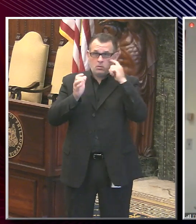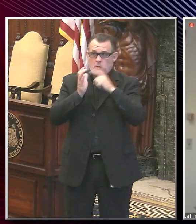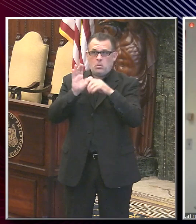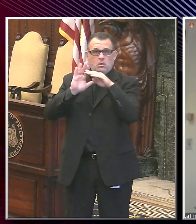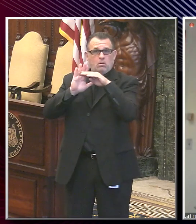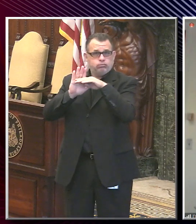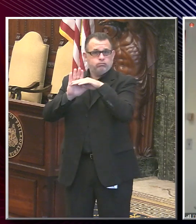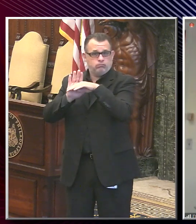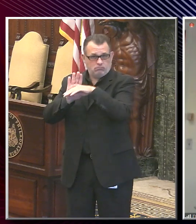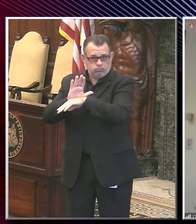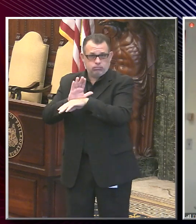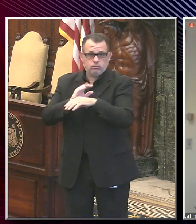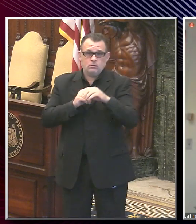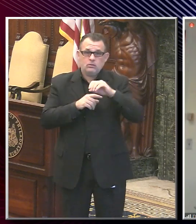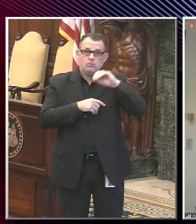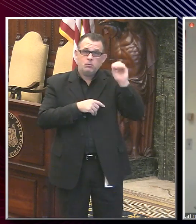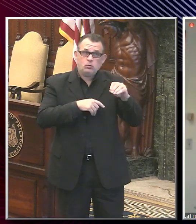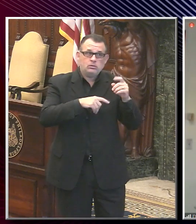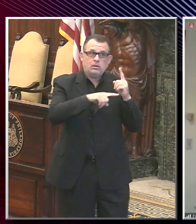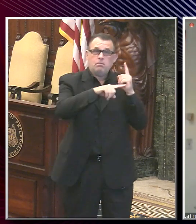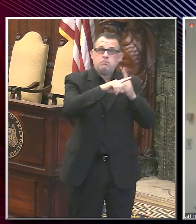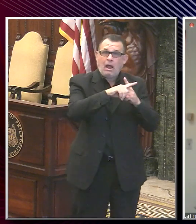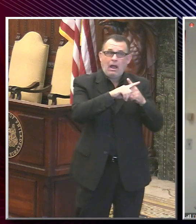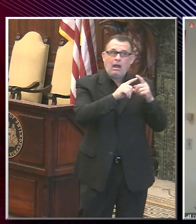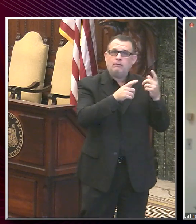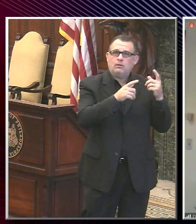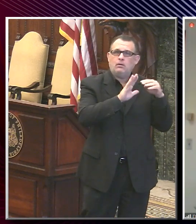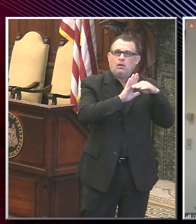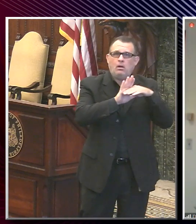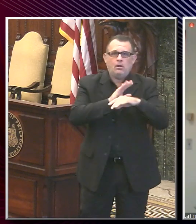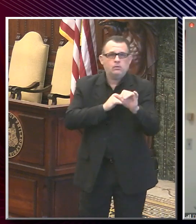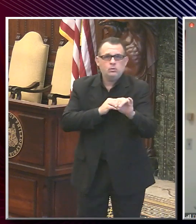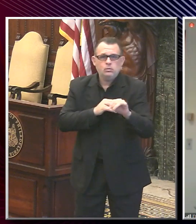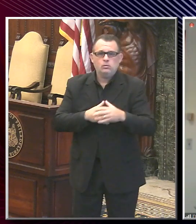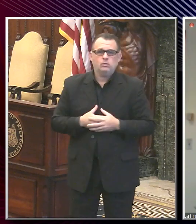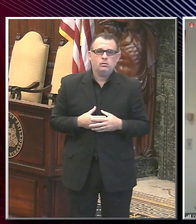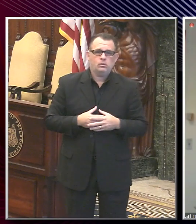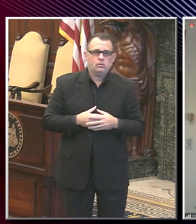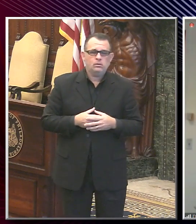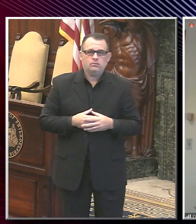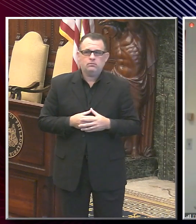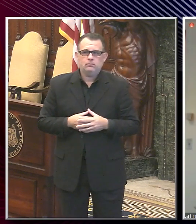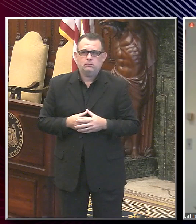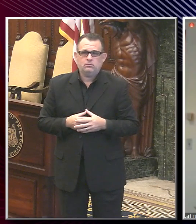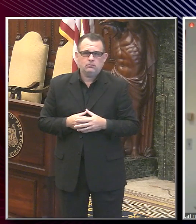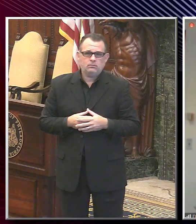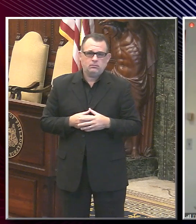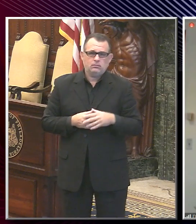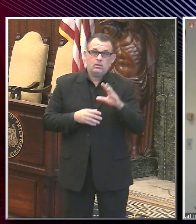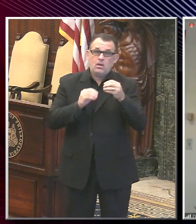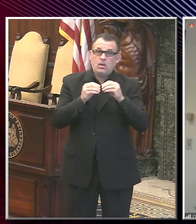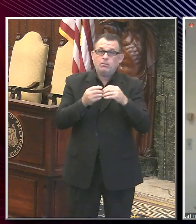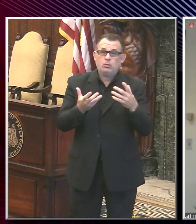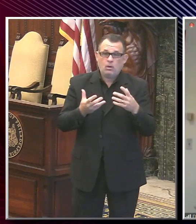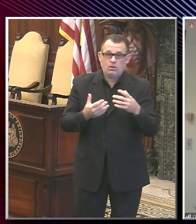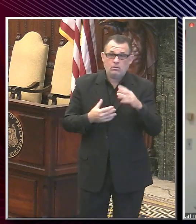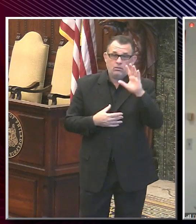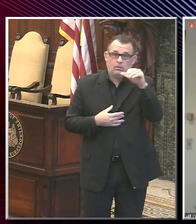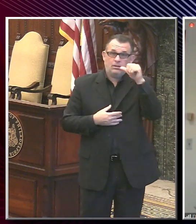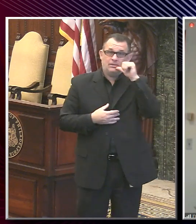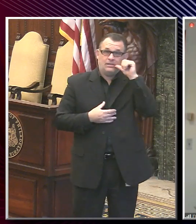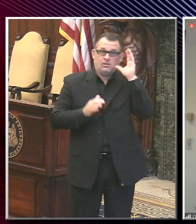positive. I'm going to talk about that, and then I'm going to discuss our reopening plans. Here are the numbers. Since this time yesterday, we've